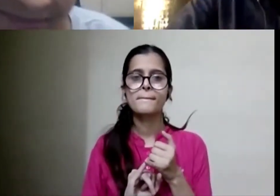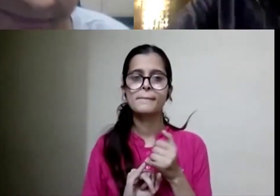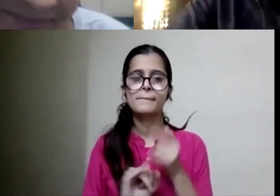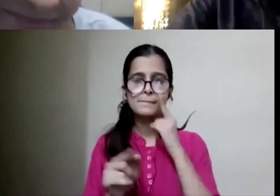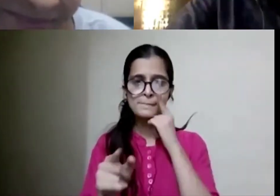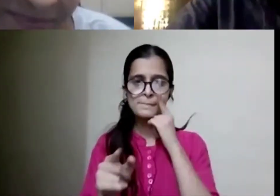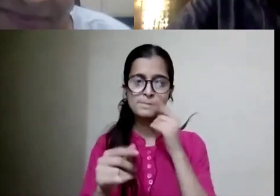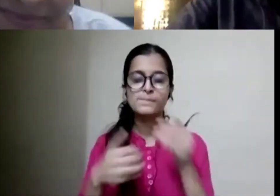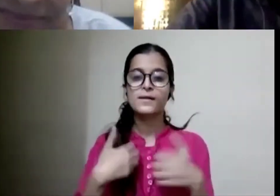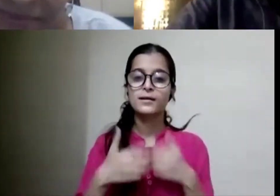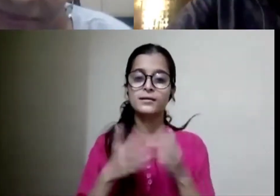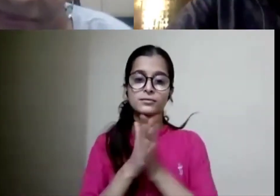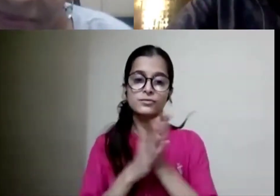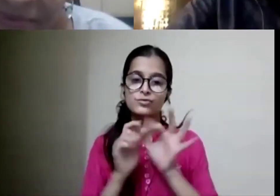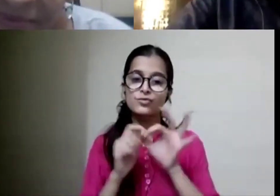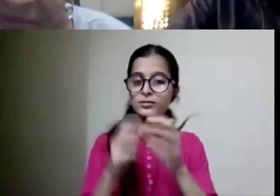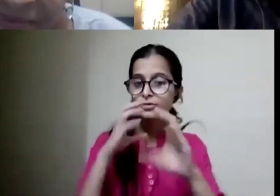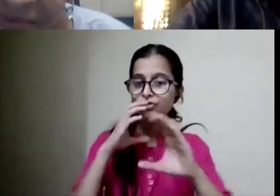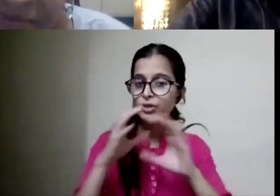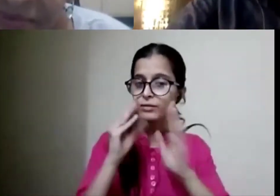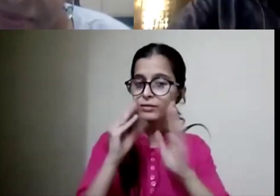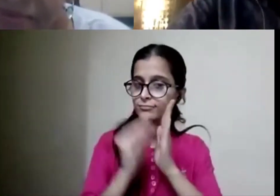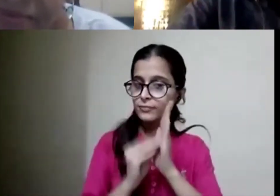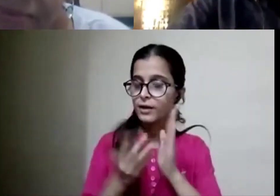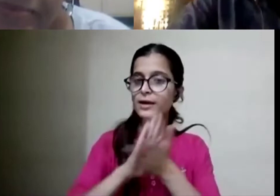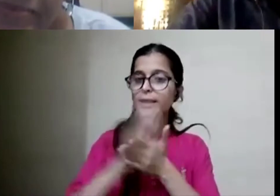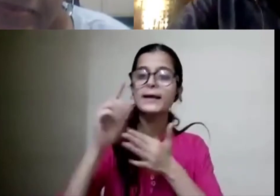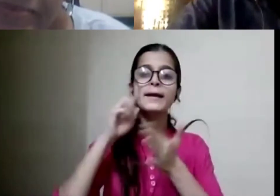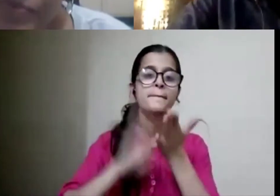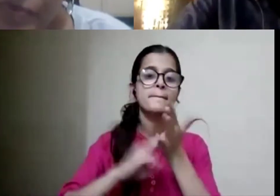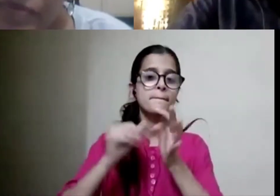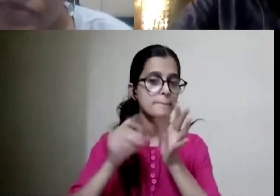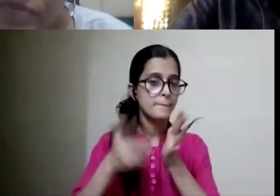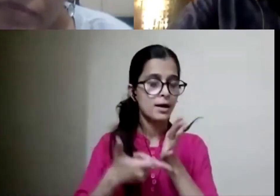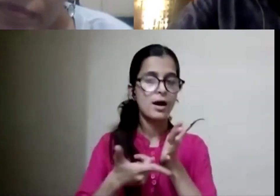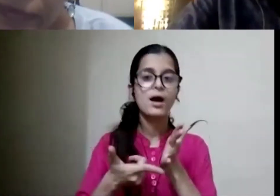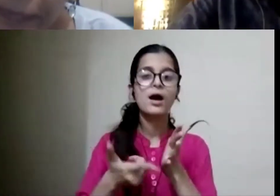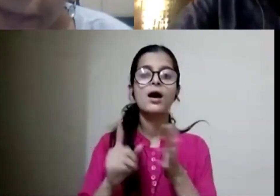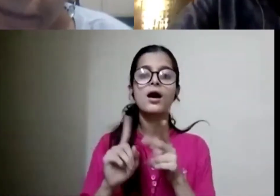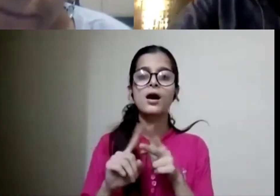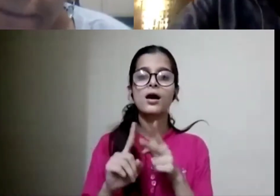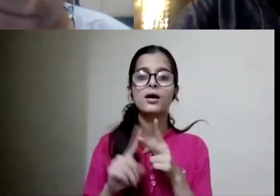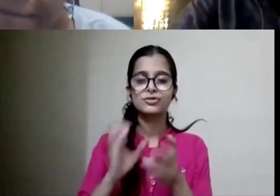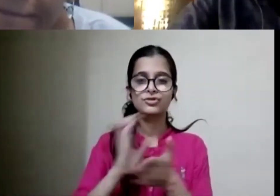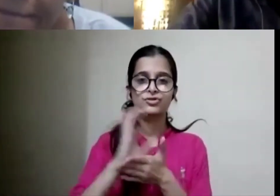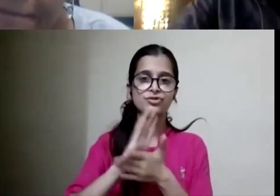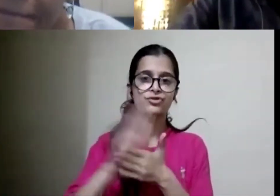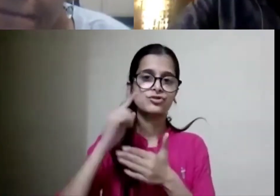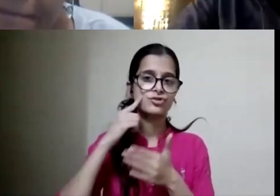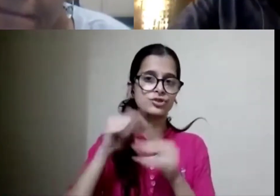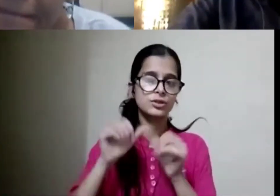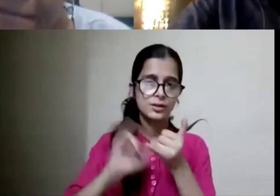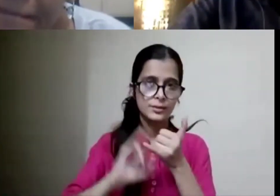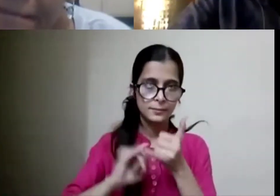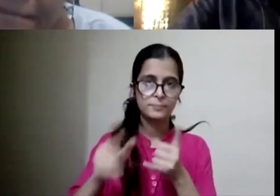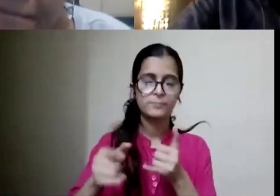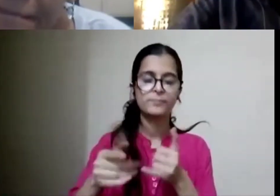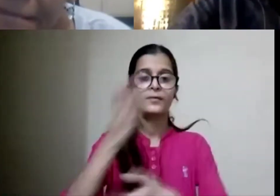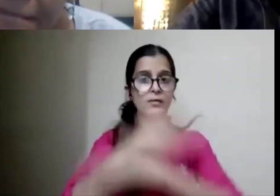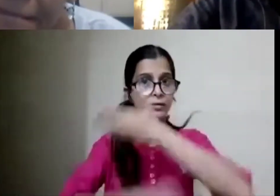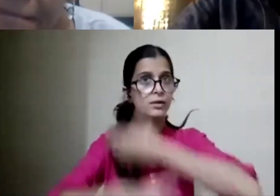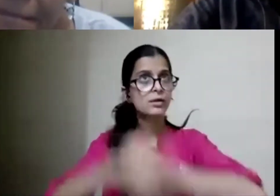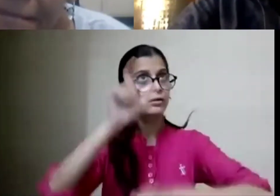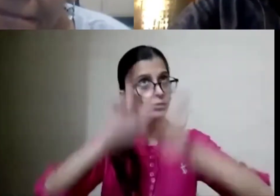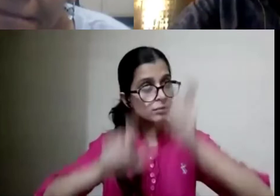There's an interesting question in the chat by Hema Sain, and she asks, how can a person with disability be both